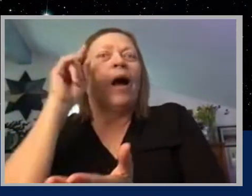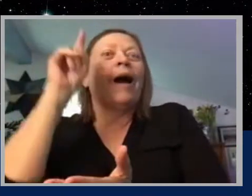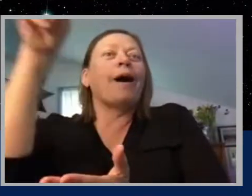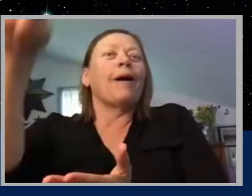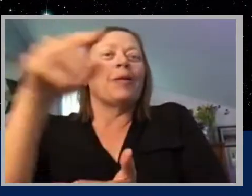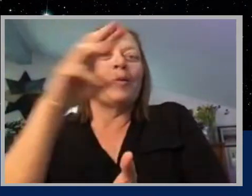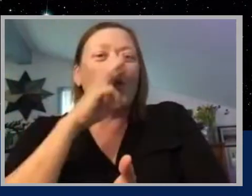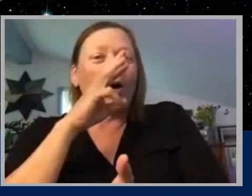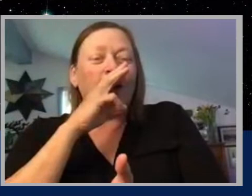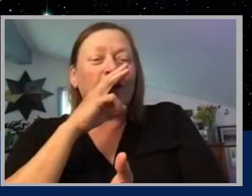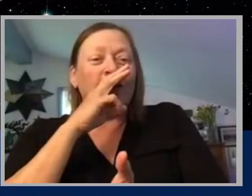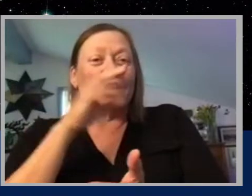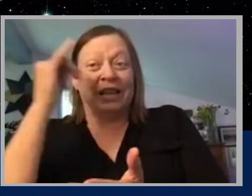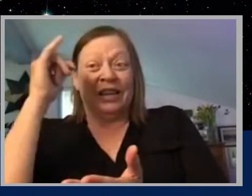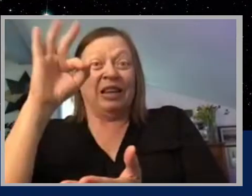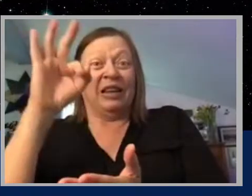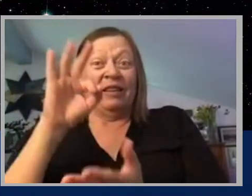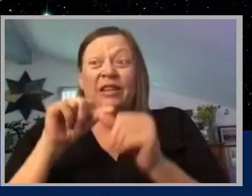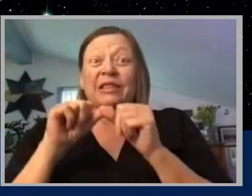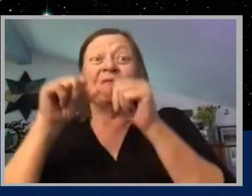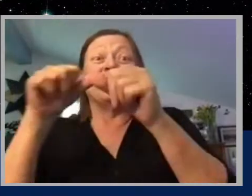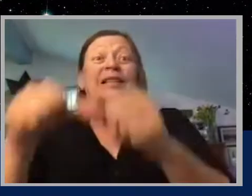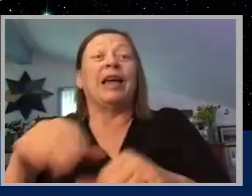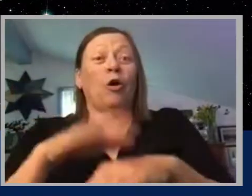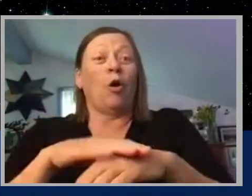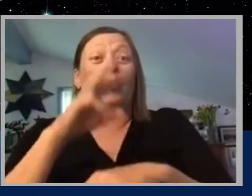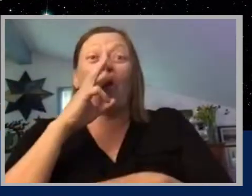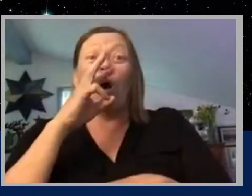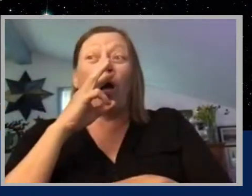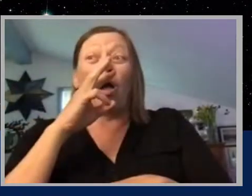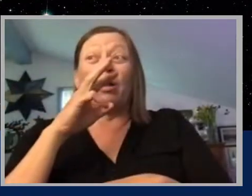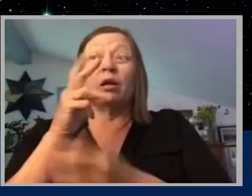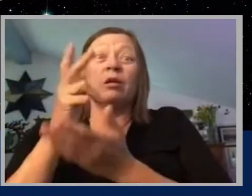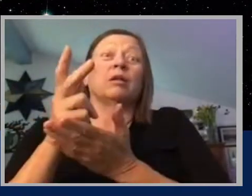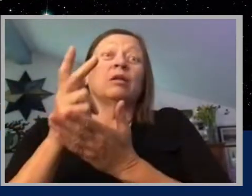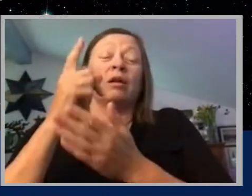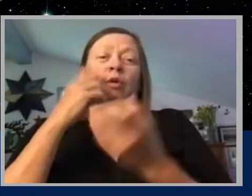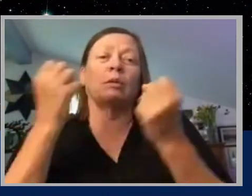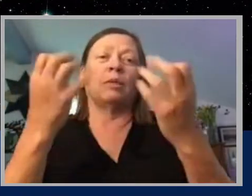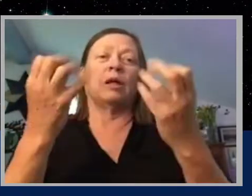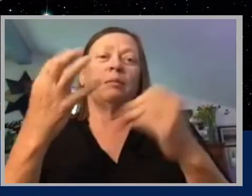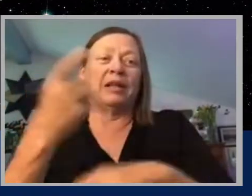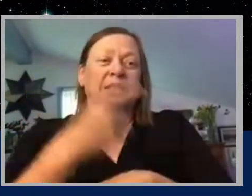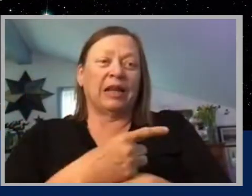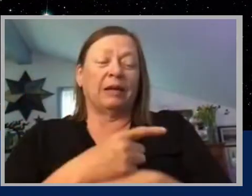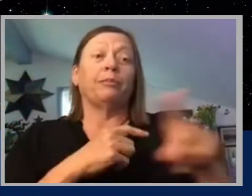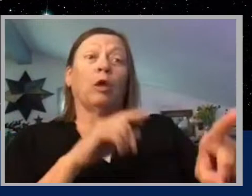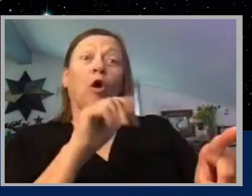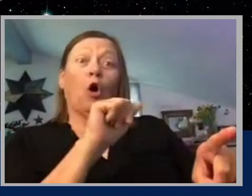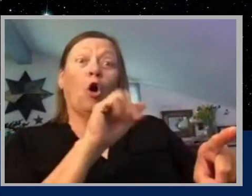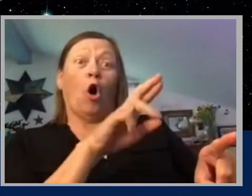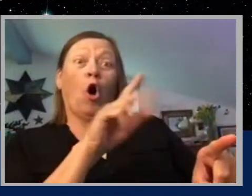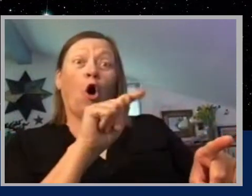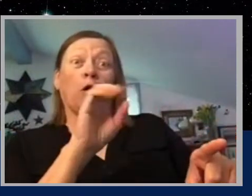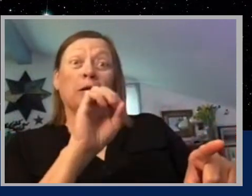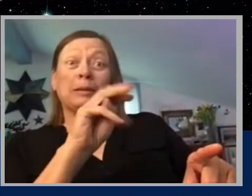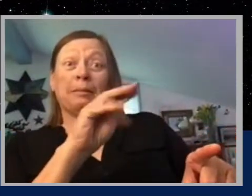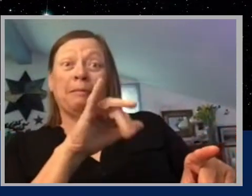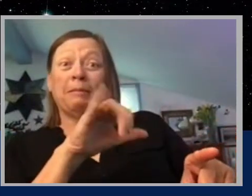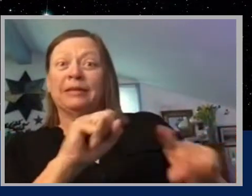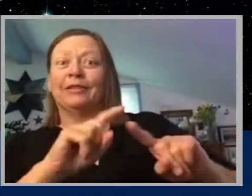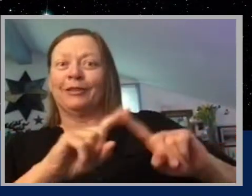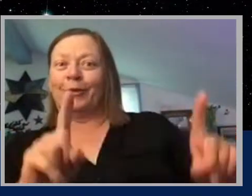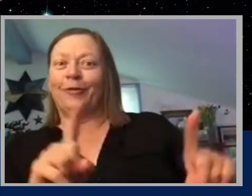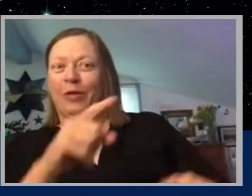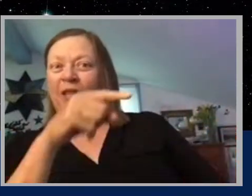going to stay on that vessel the whole time, we'd be out there for days, which I think is what the Artemis team does. You guys are out on that aircraft carrier for a couple